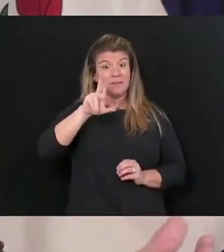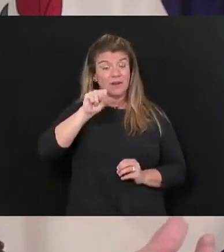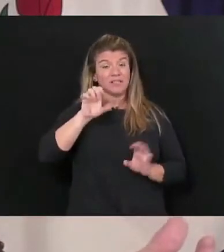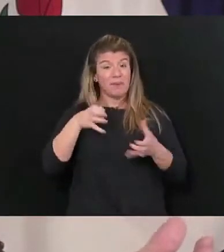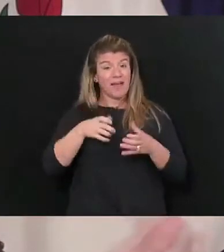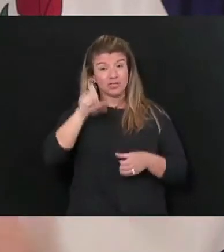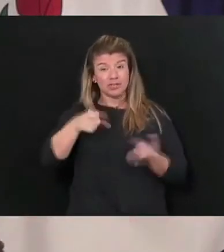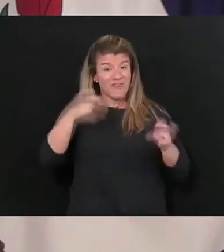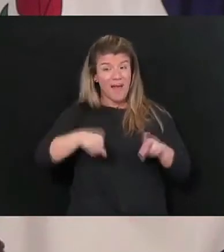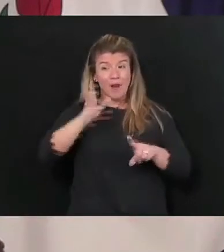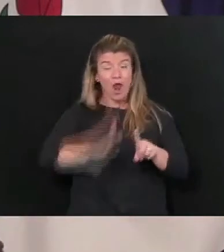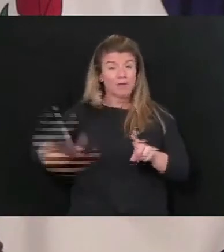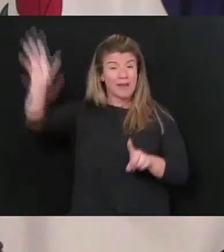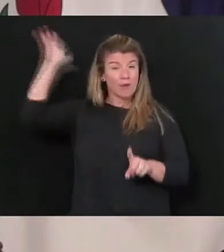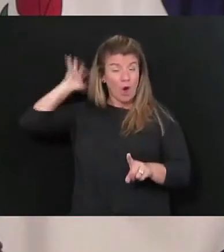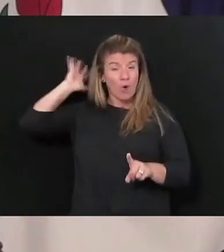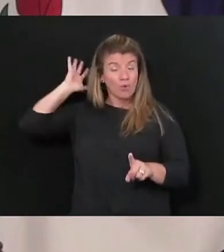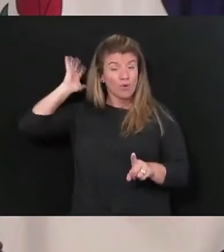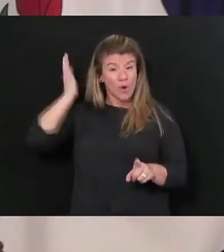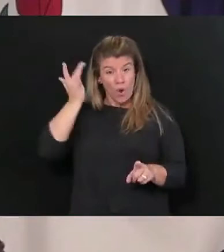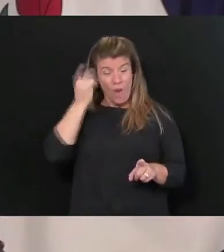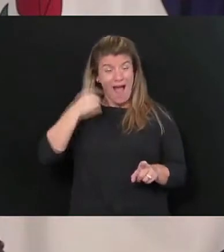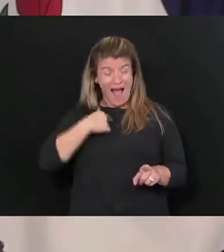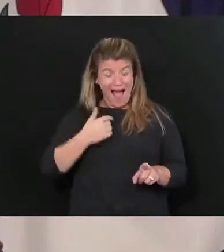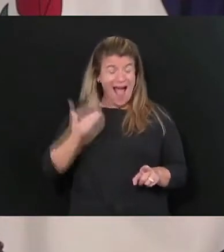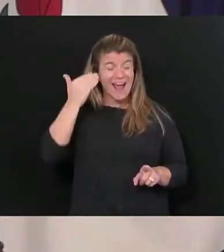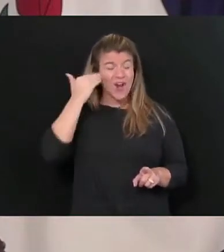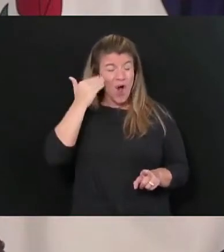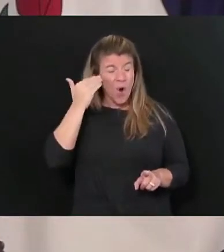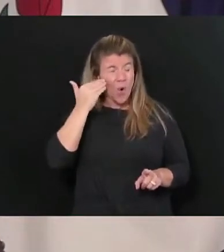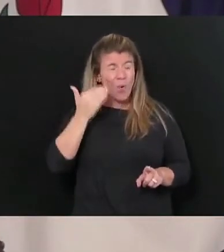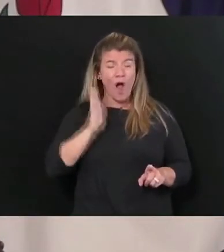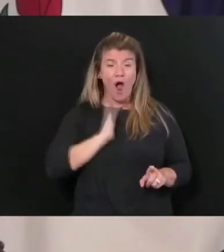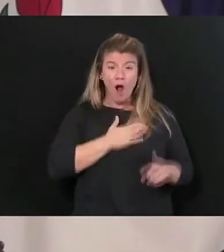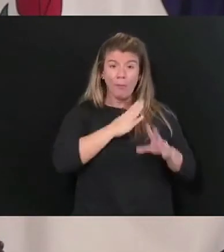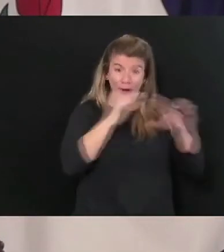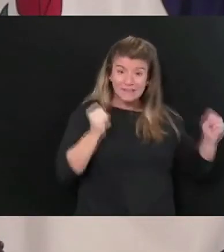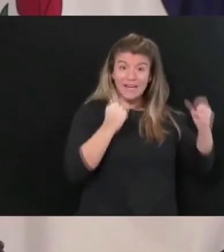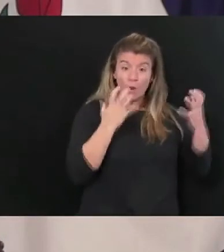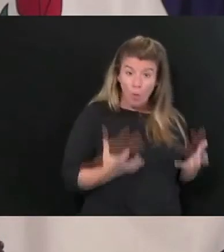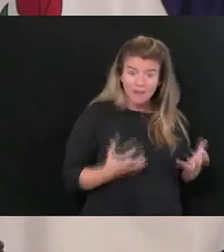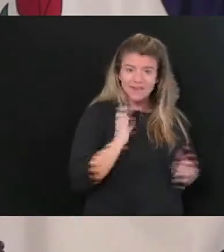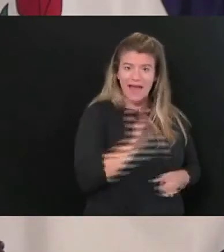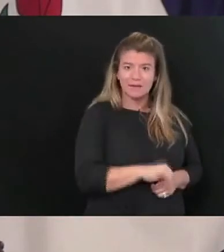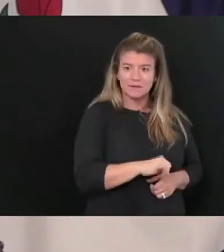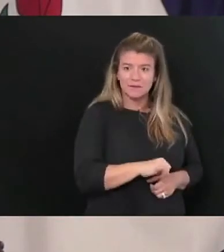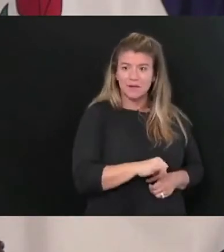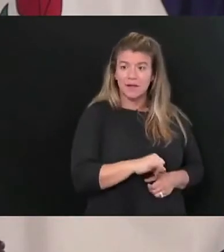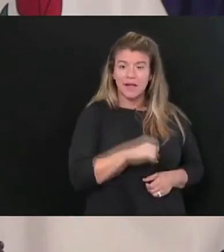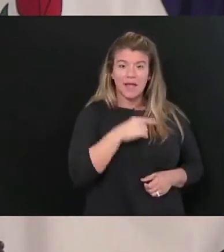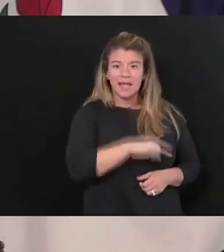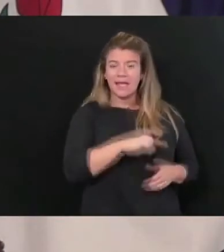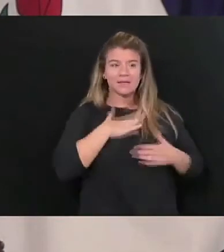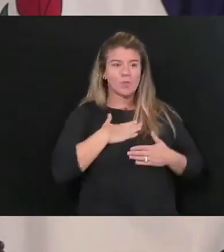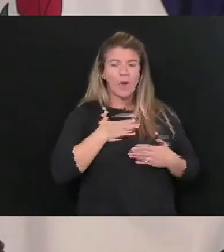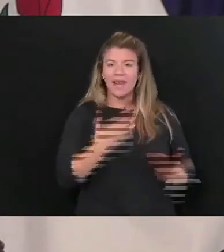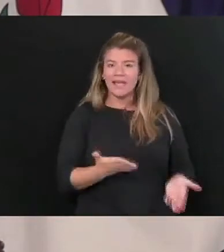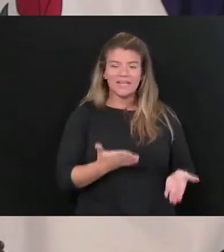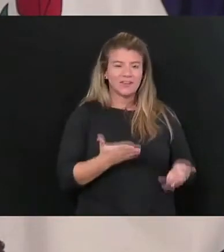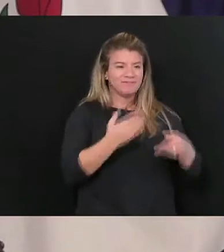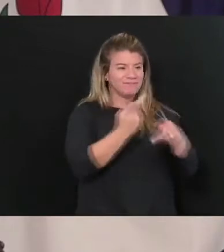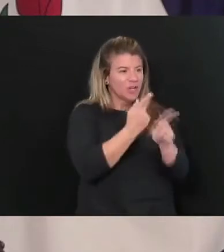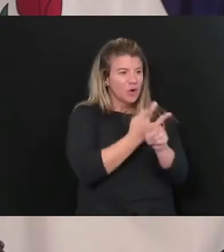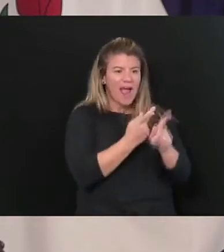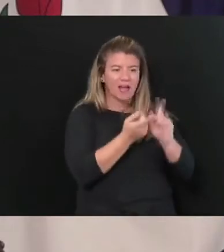From the standpoint, I know personally that our president wants it to pass. I know that he's willing to bend and